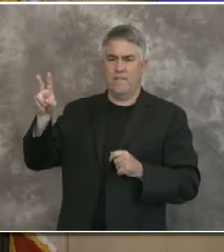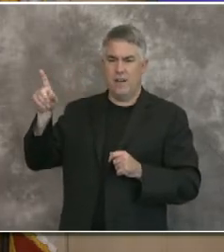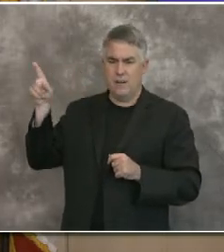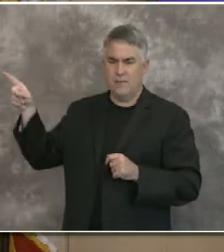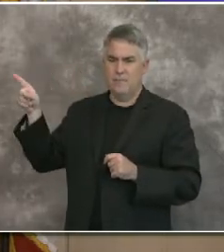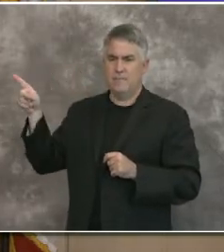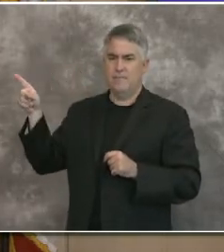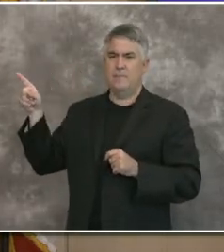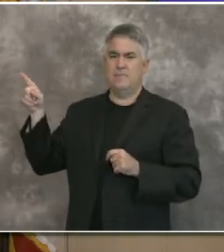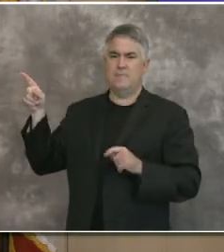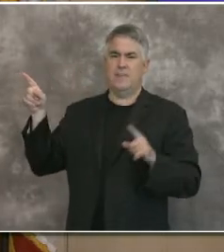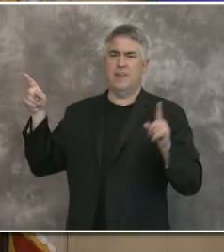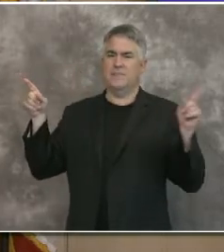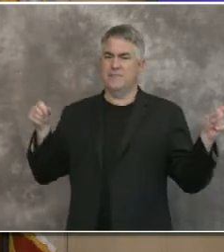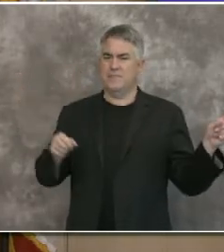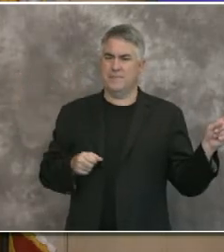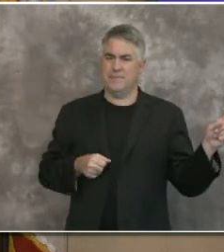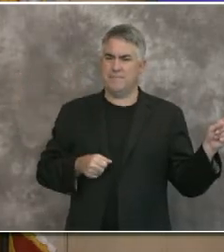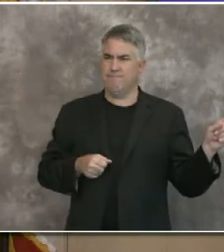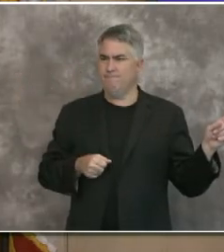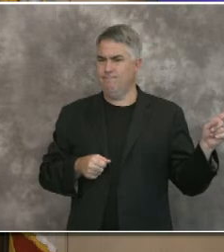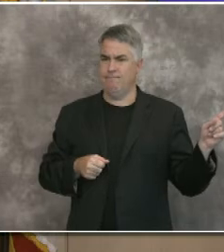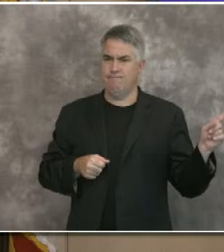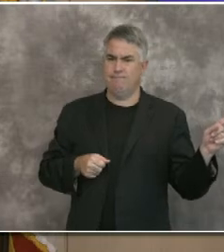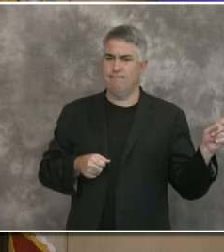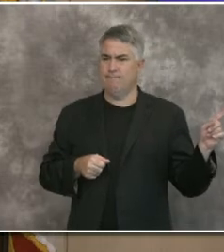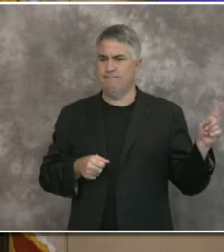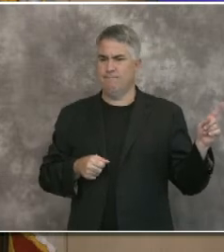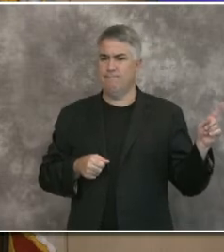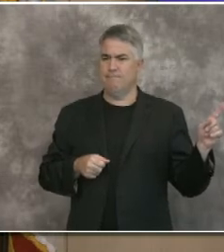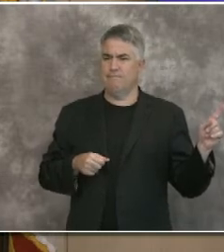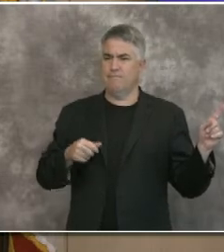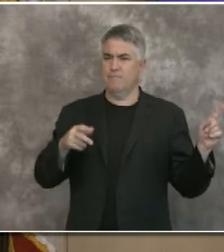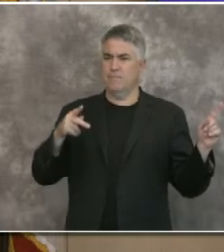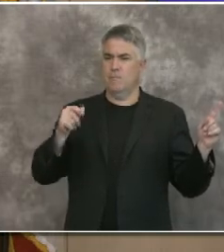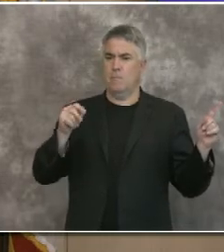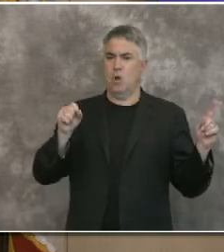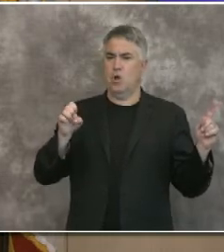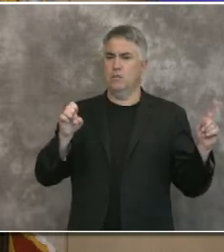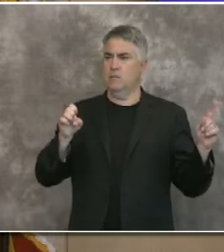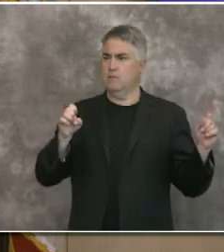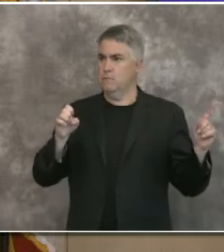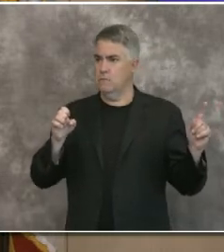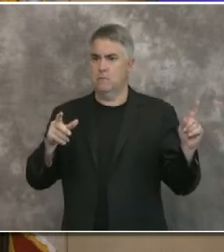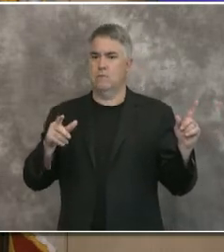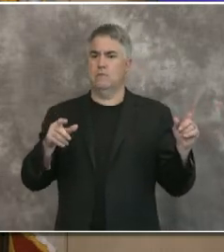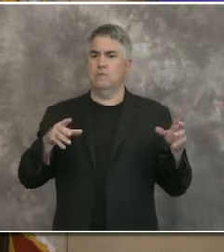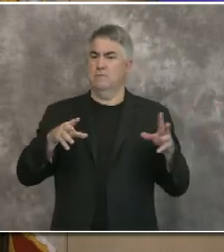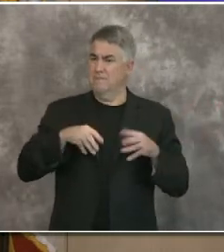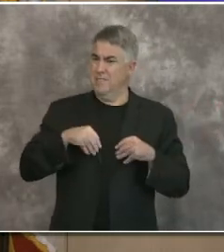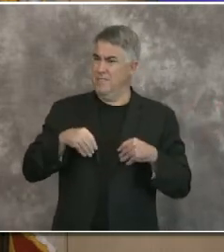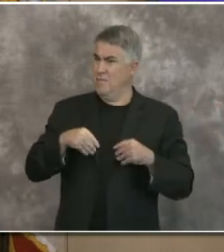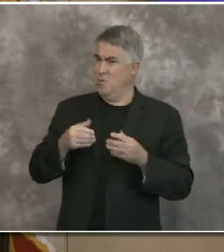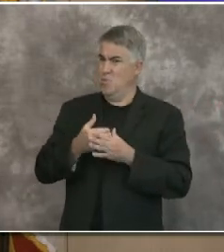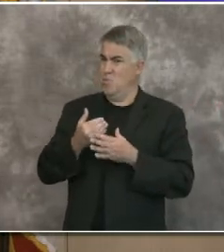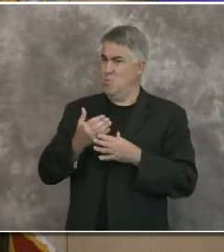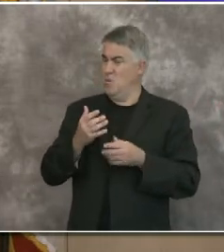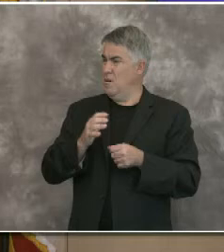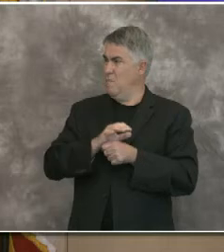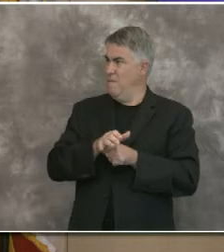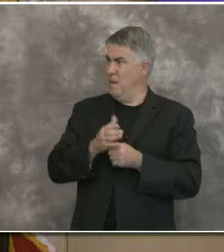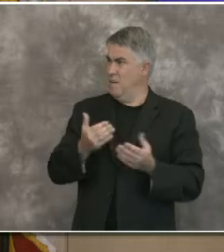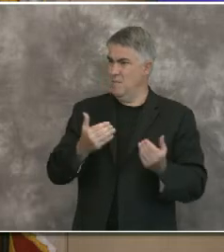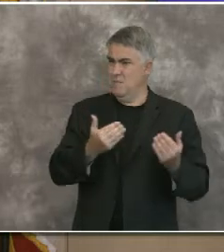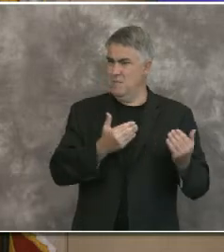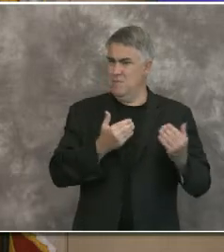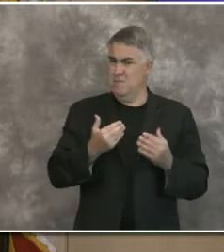pause button on admitting additional COVID patients due to some stresses on critical care